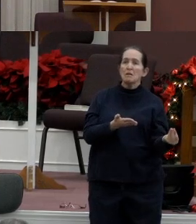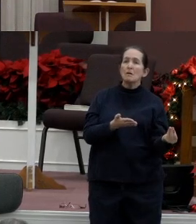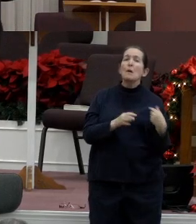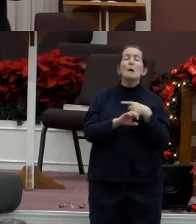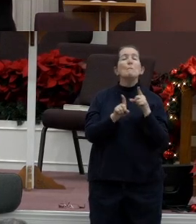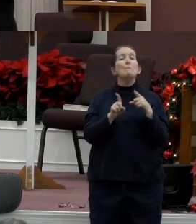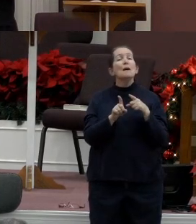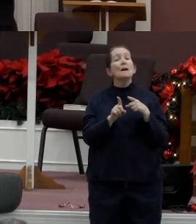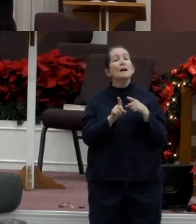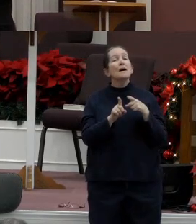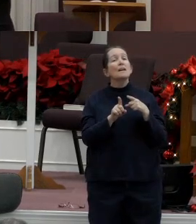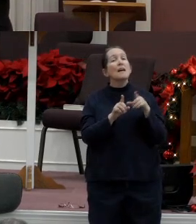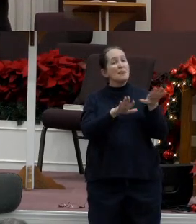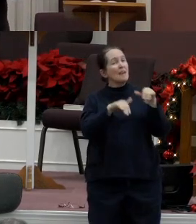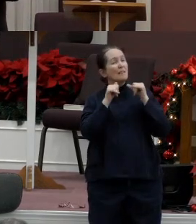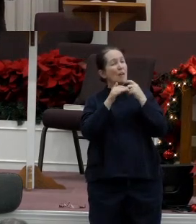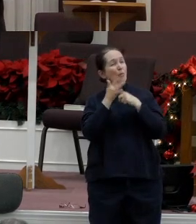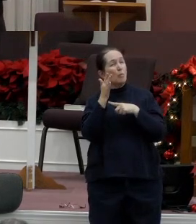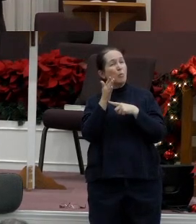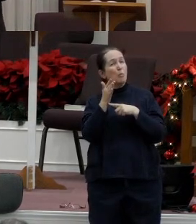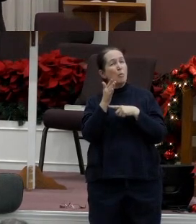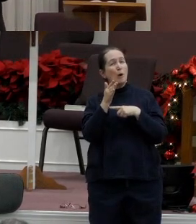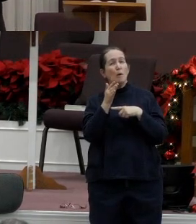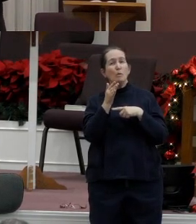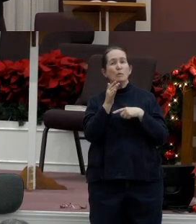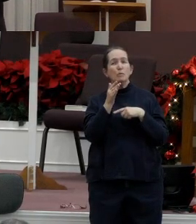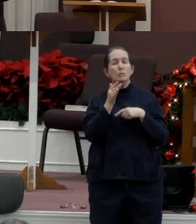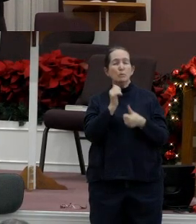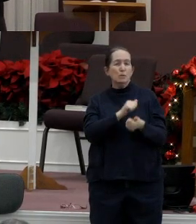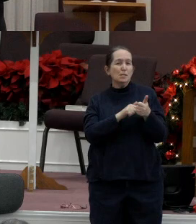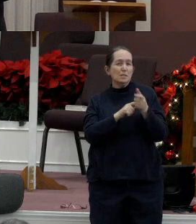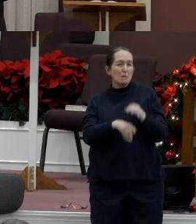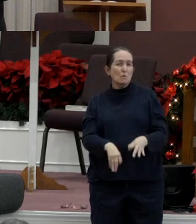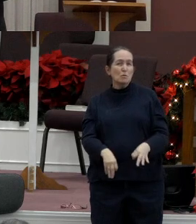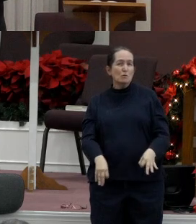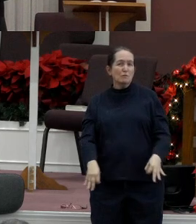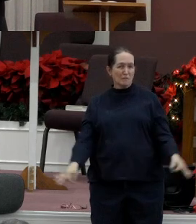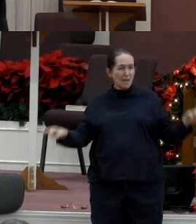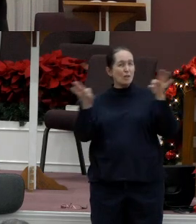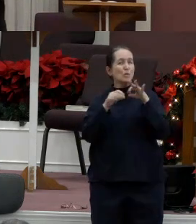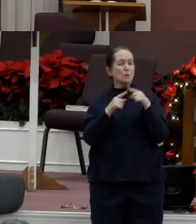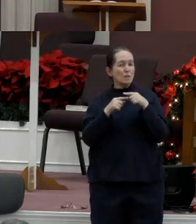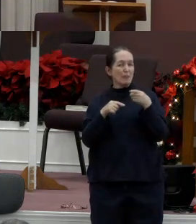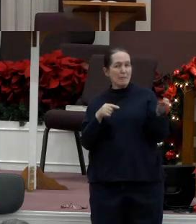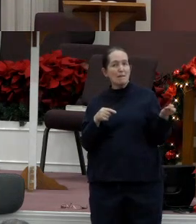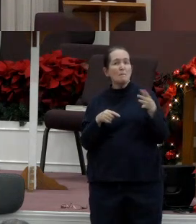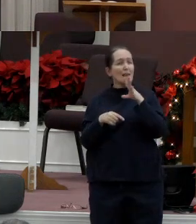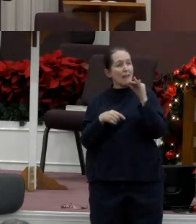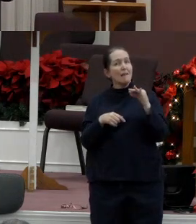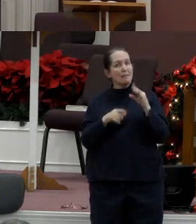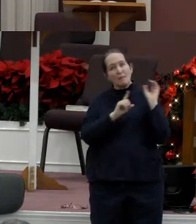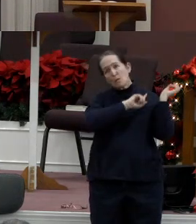But they left what was of utmost value to them, and they went